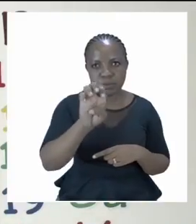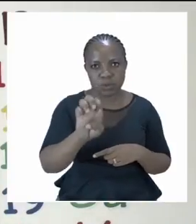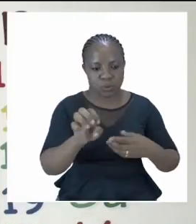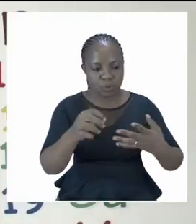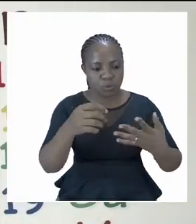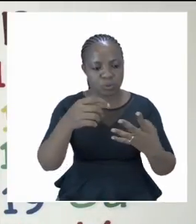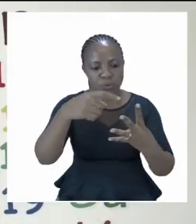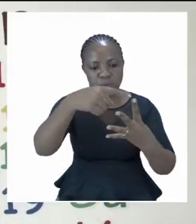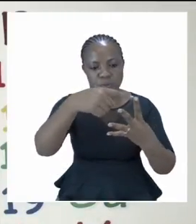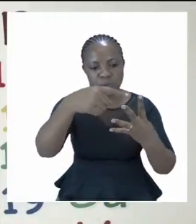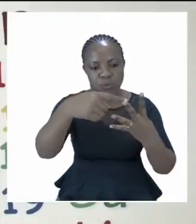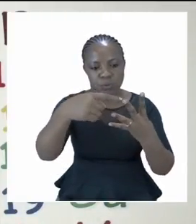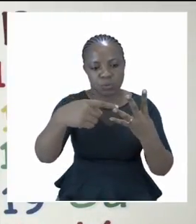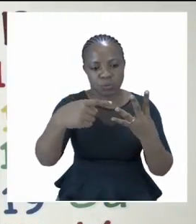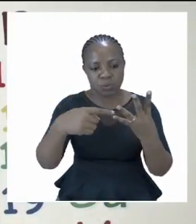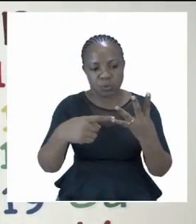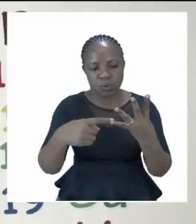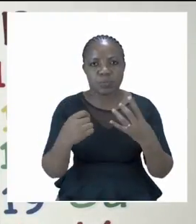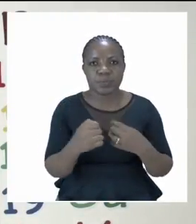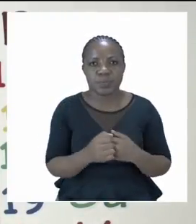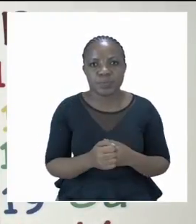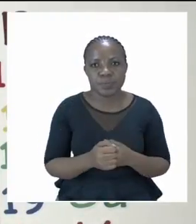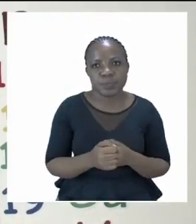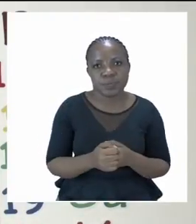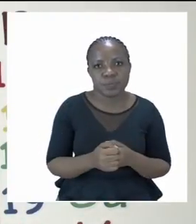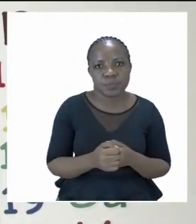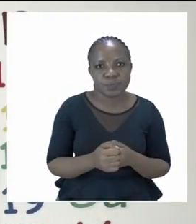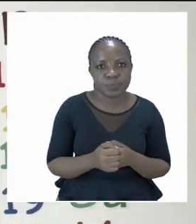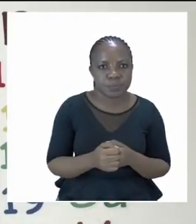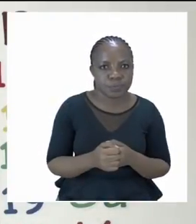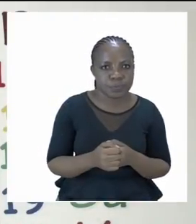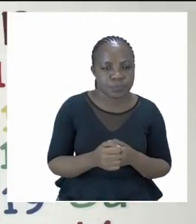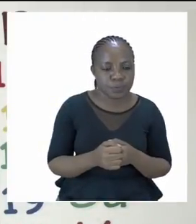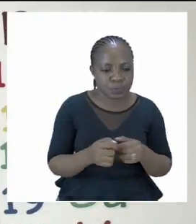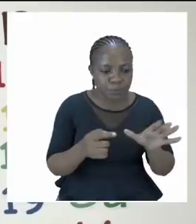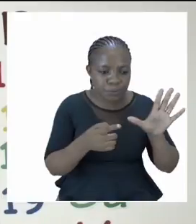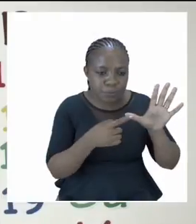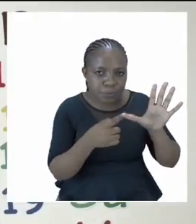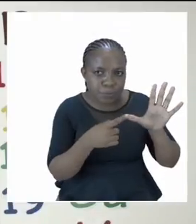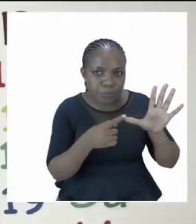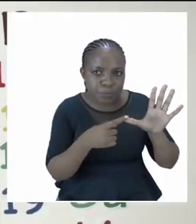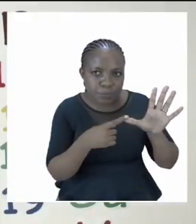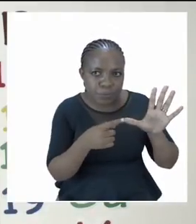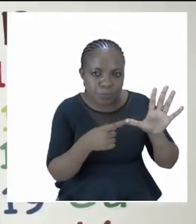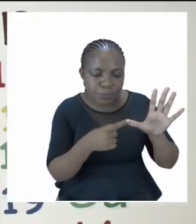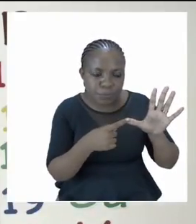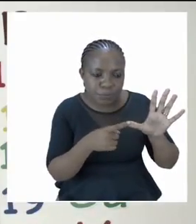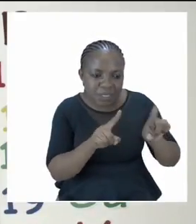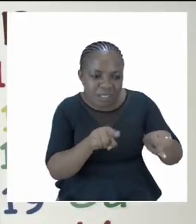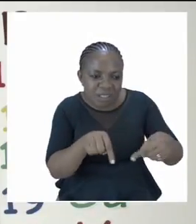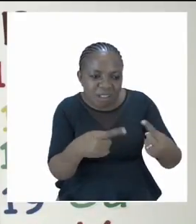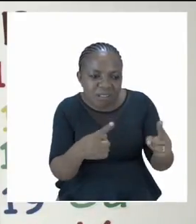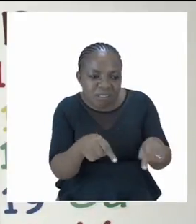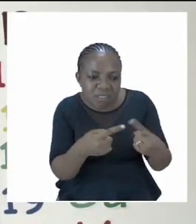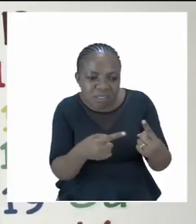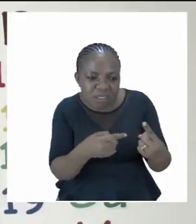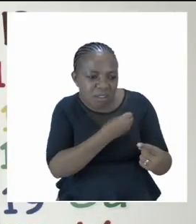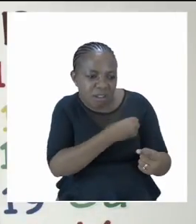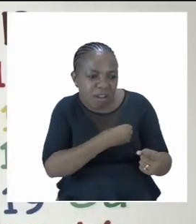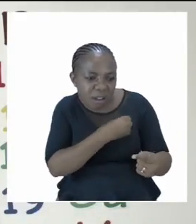we. And then if you are pointing at something that doesn't live, like